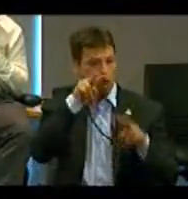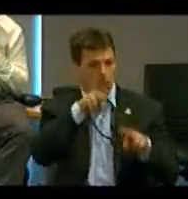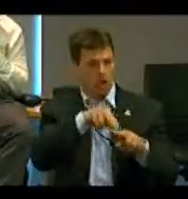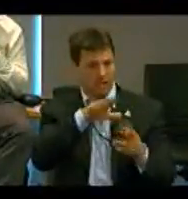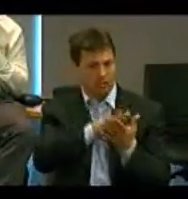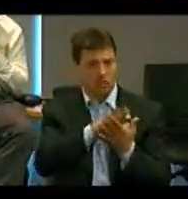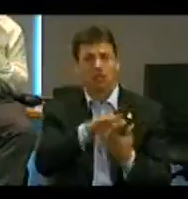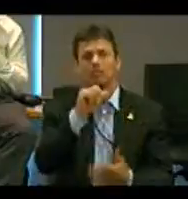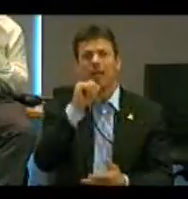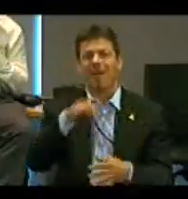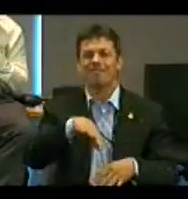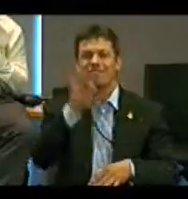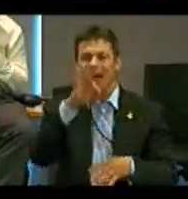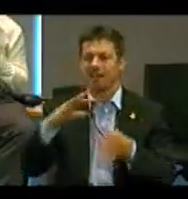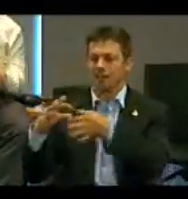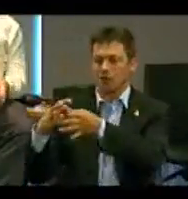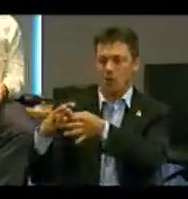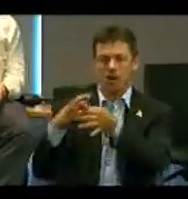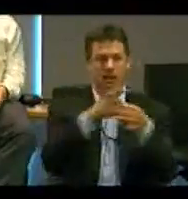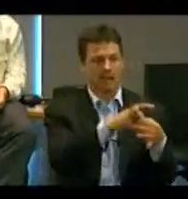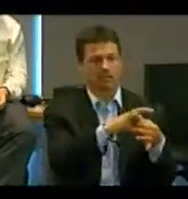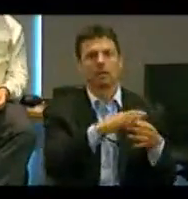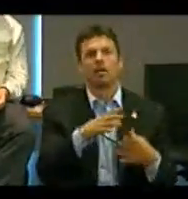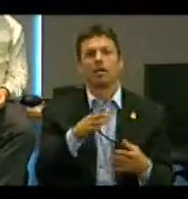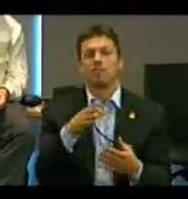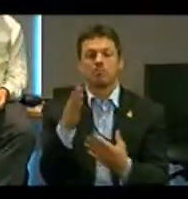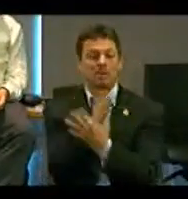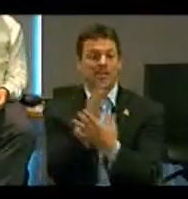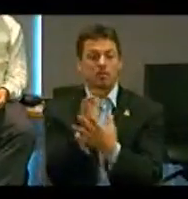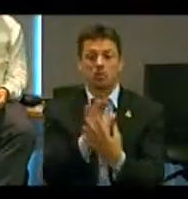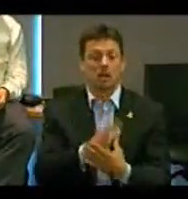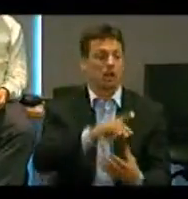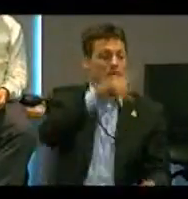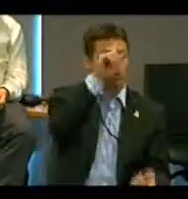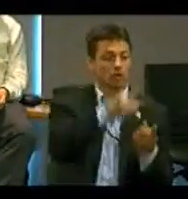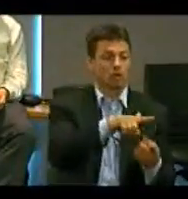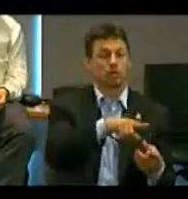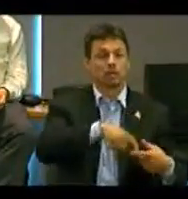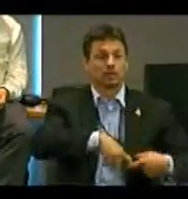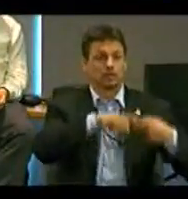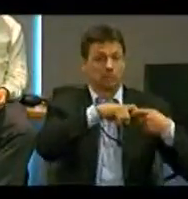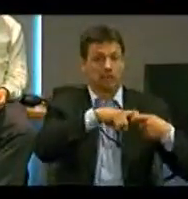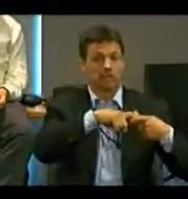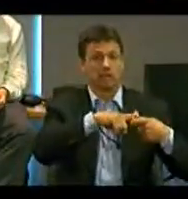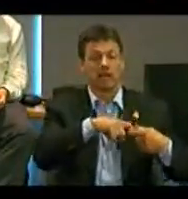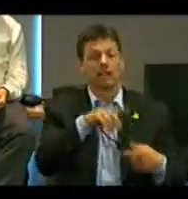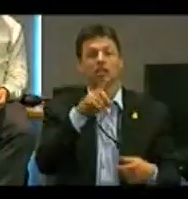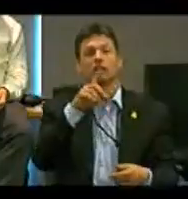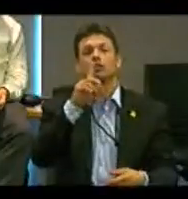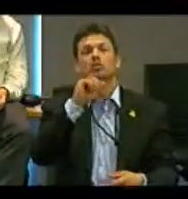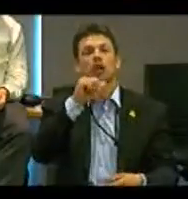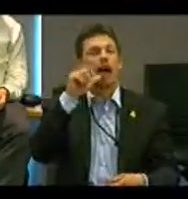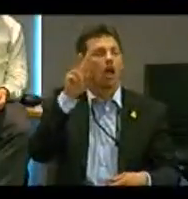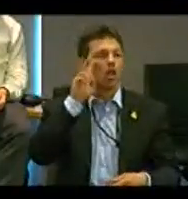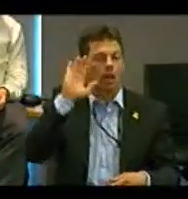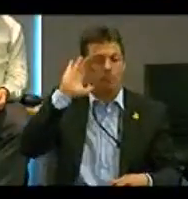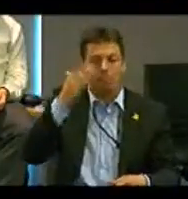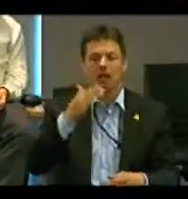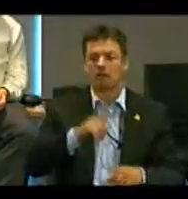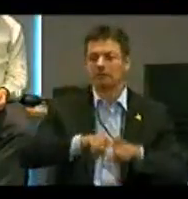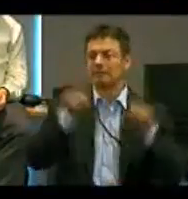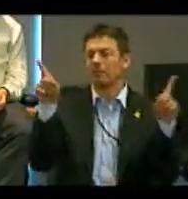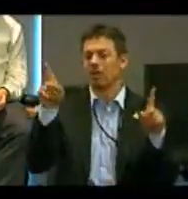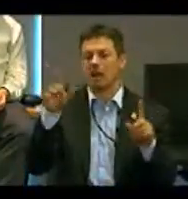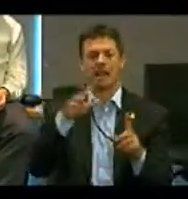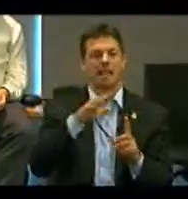a correlation between lowering the suspensions. The schools that lowered suspensions didn't look different in terms of the changes in climate than